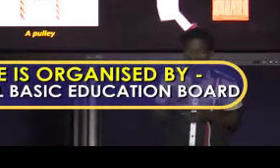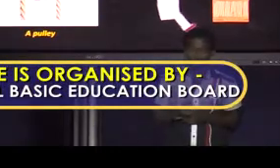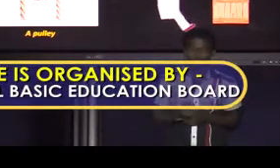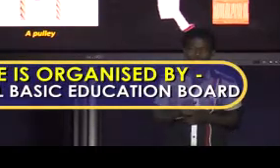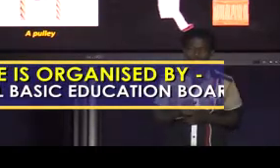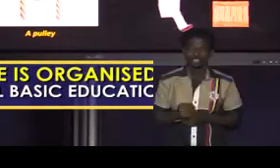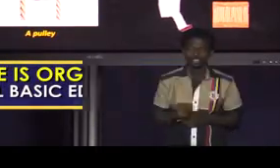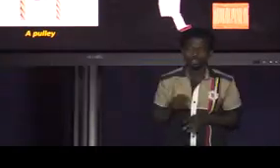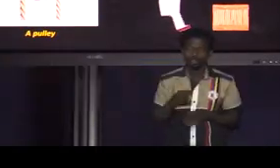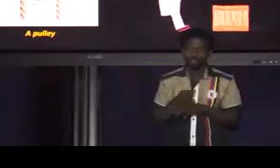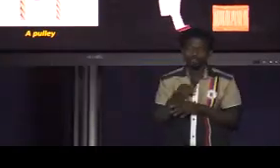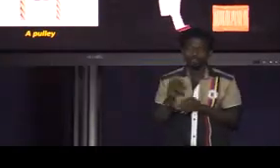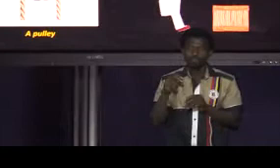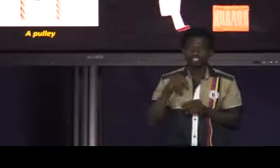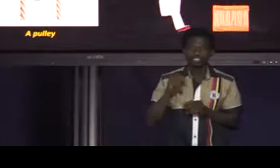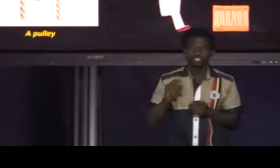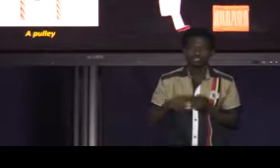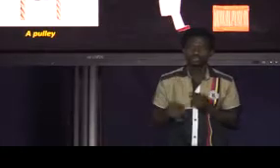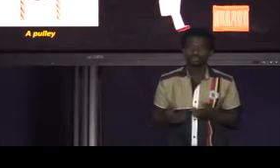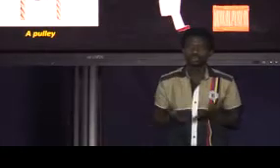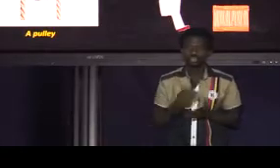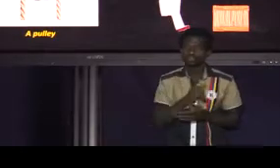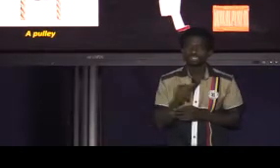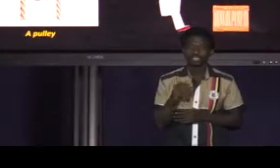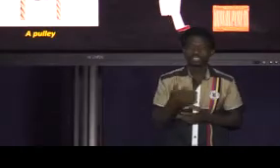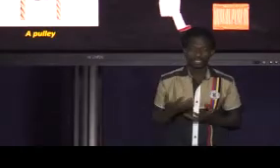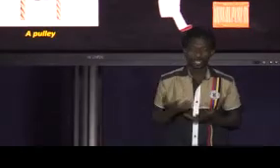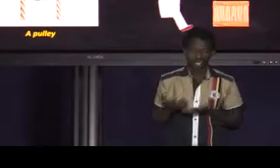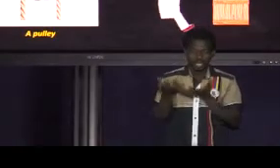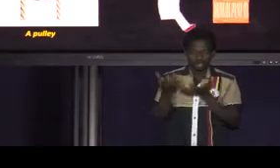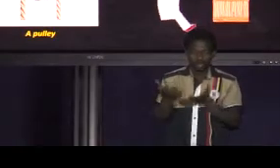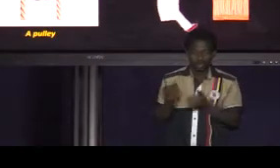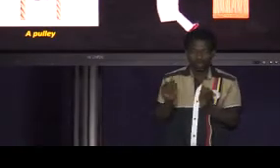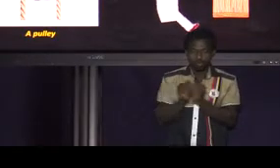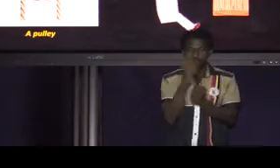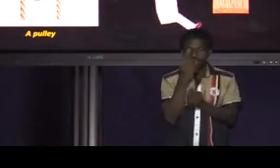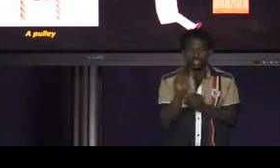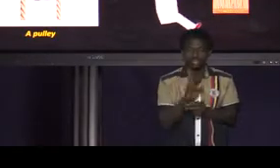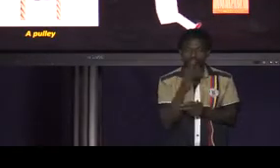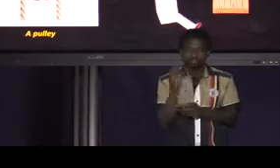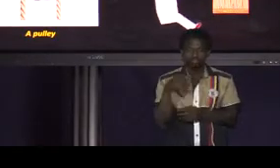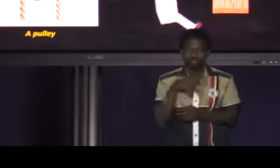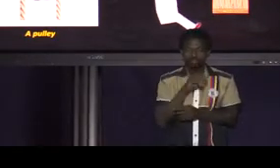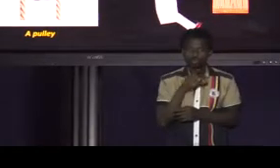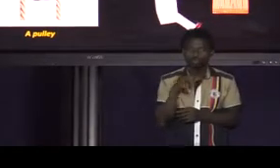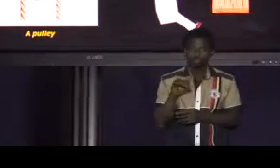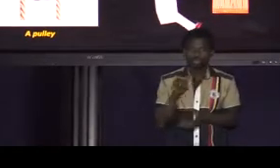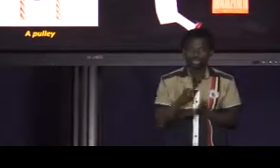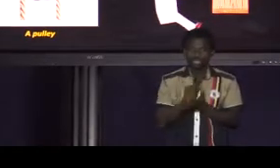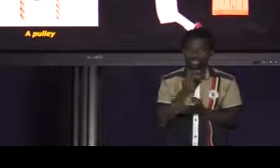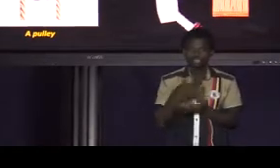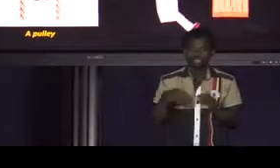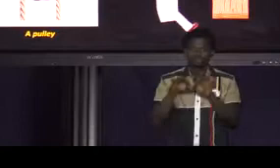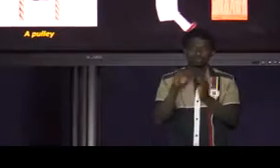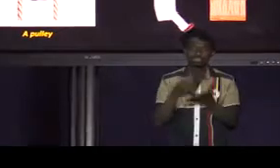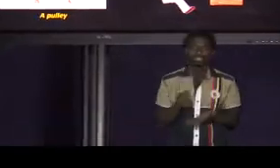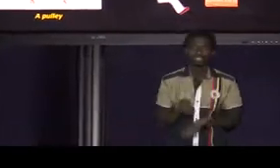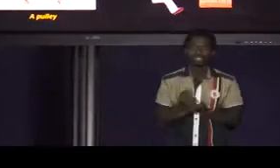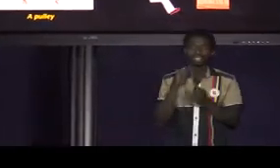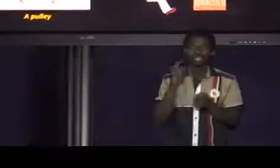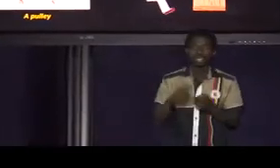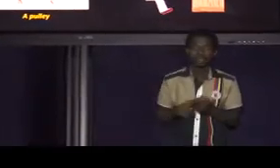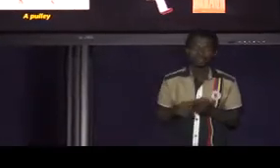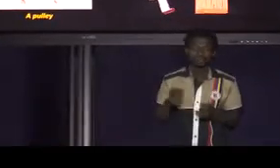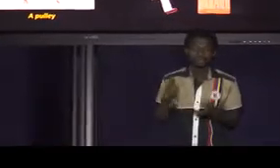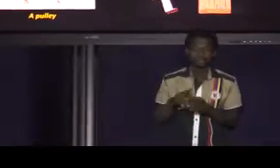of force needed to lift a load. With the use of pulley, that's one of the importance. It helps to reduce